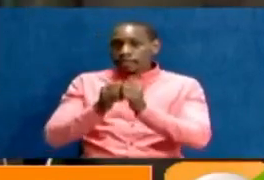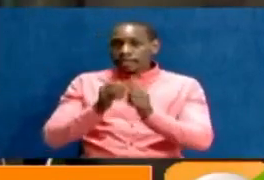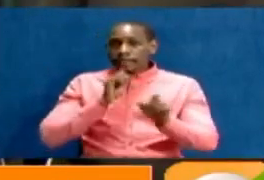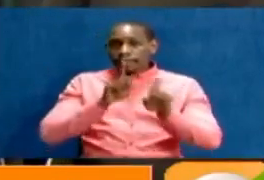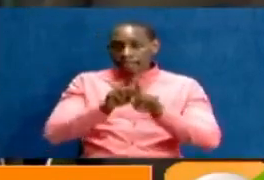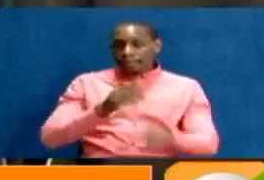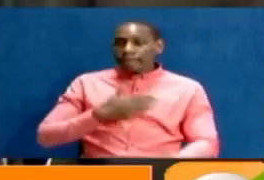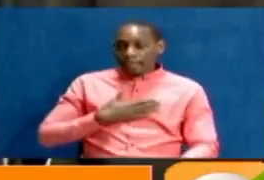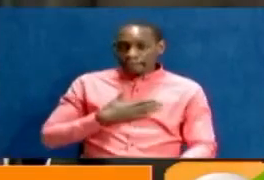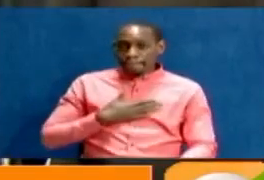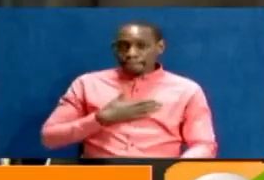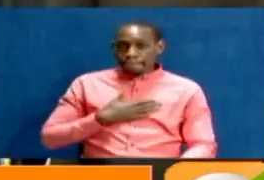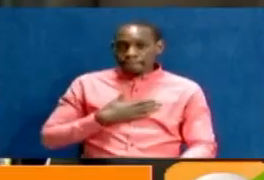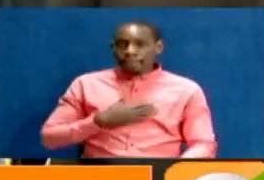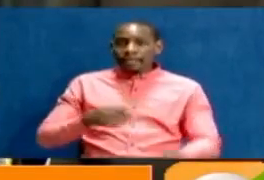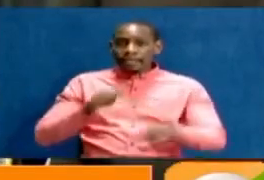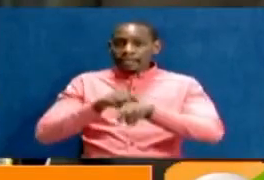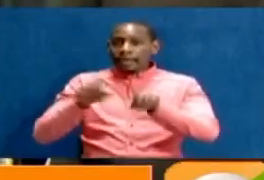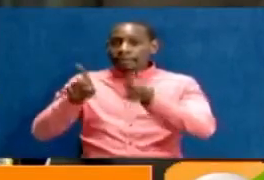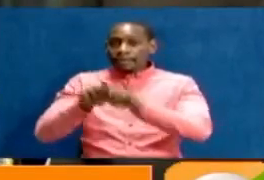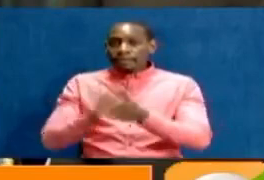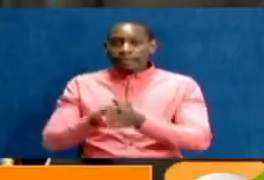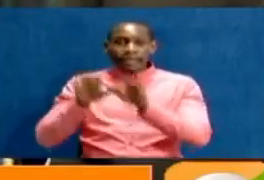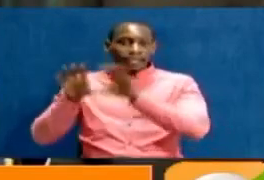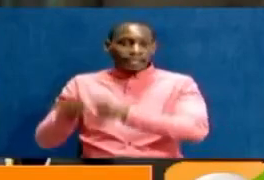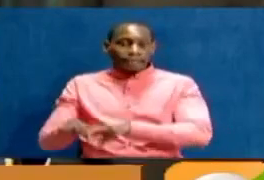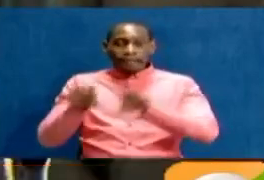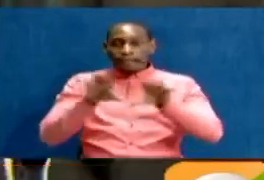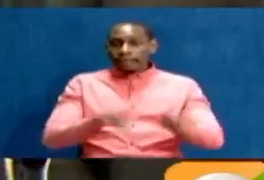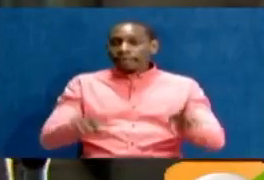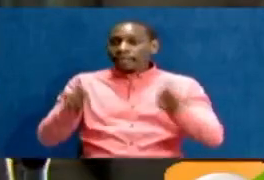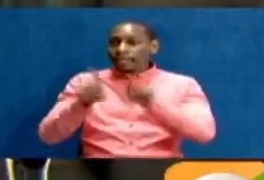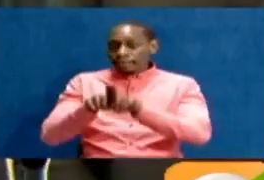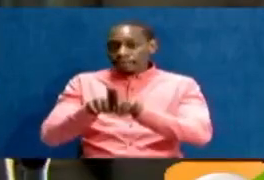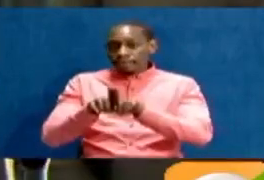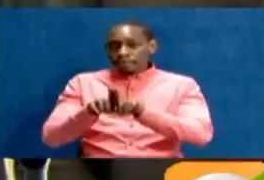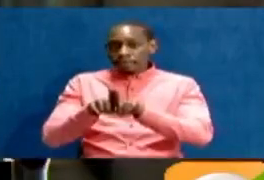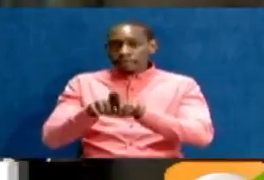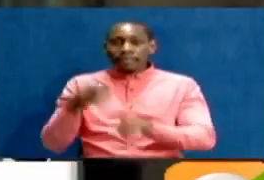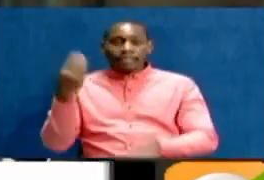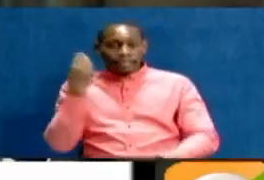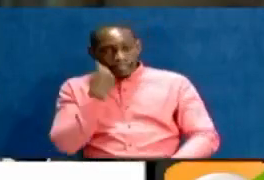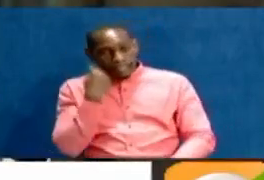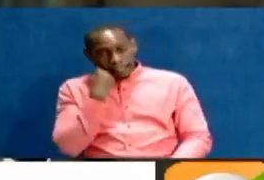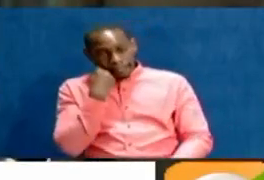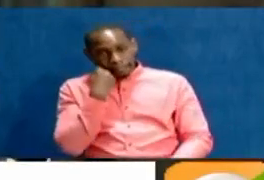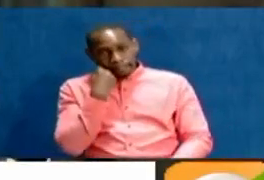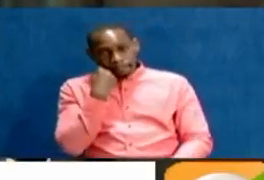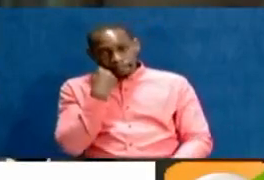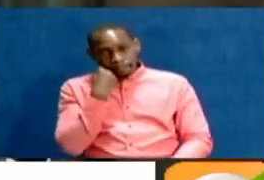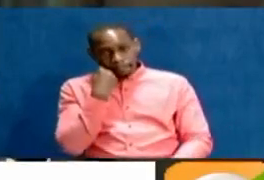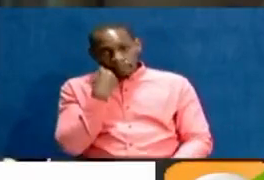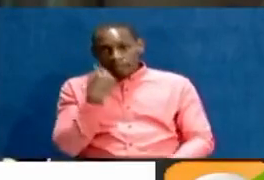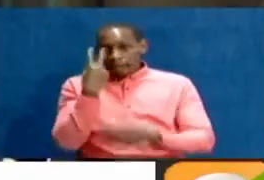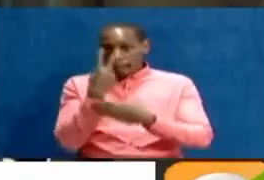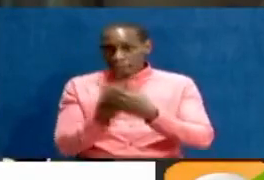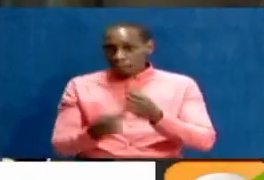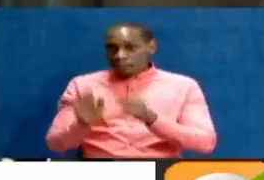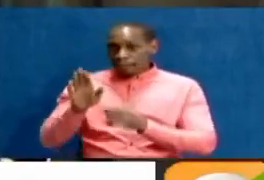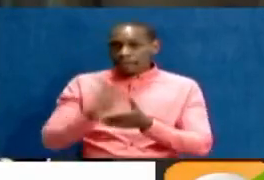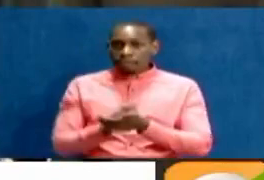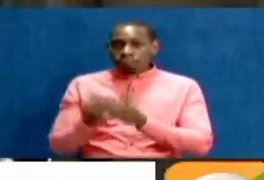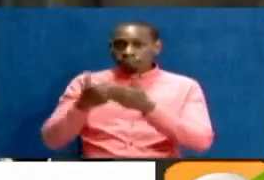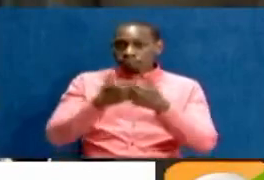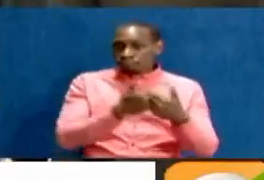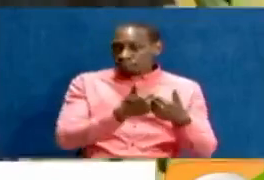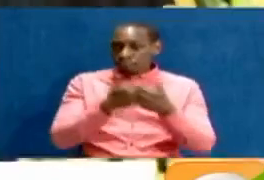my brother, the same time, suffering from the same disease, and both of them were